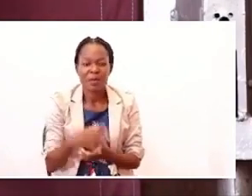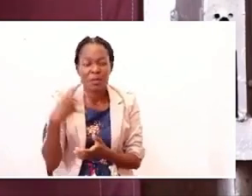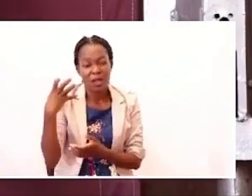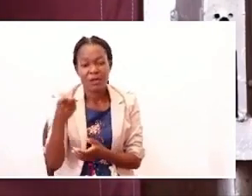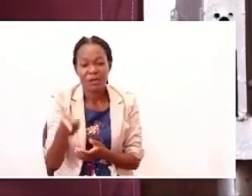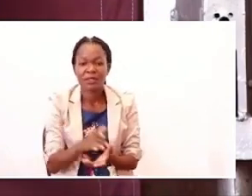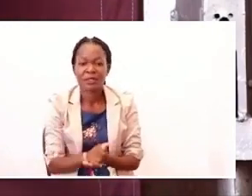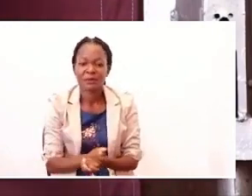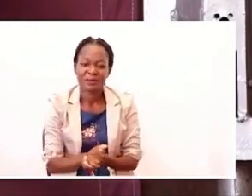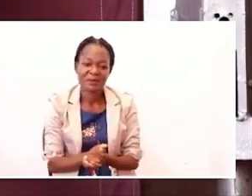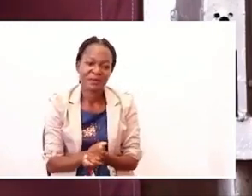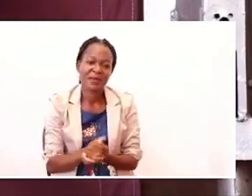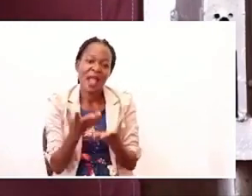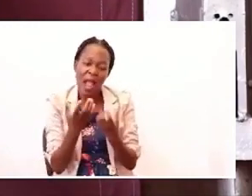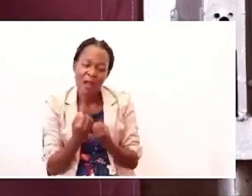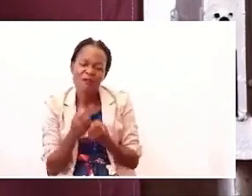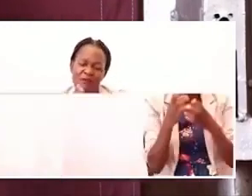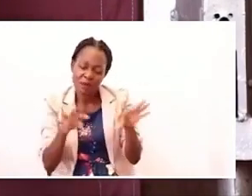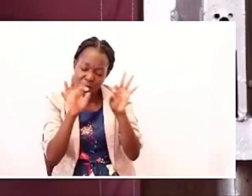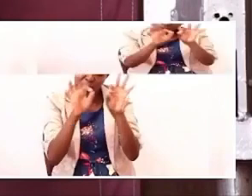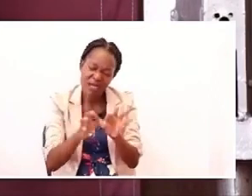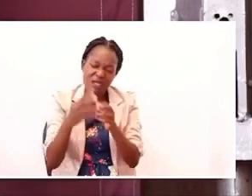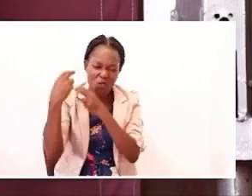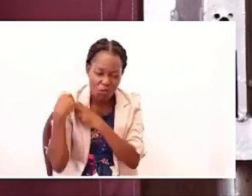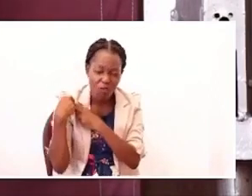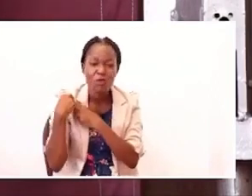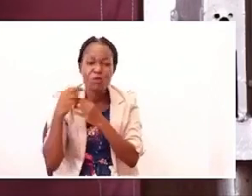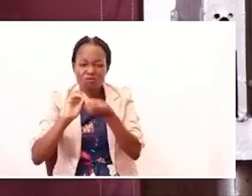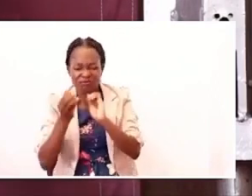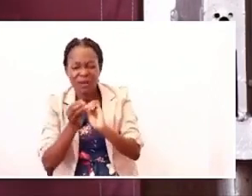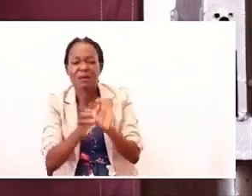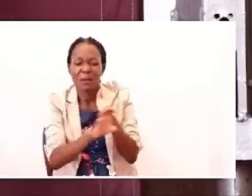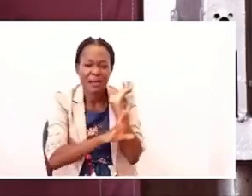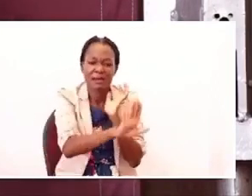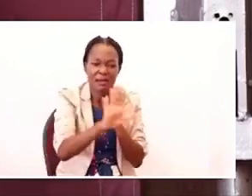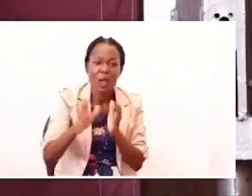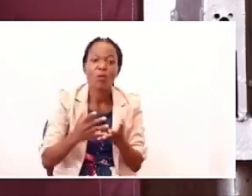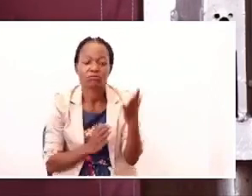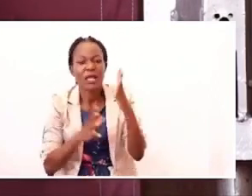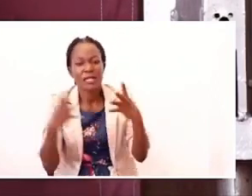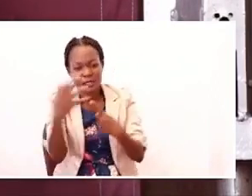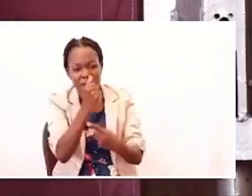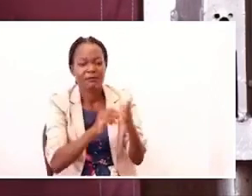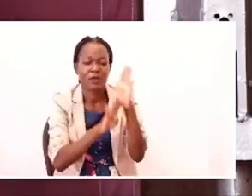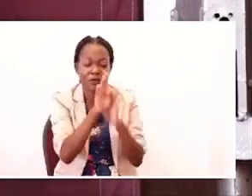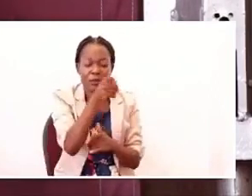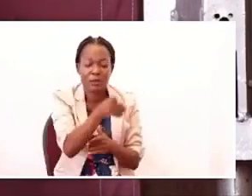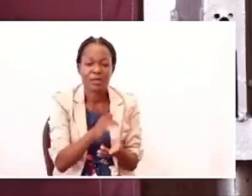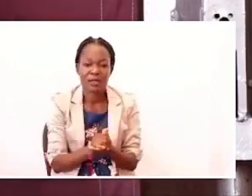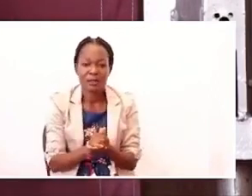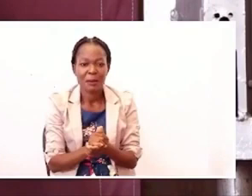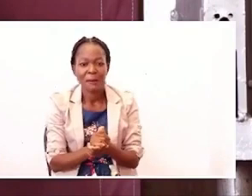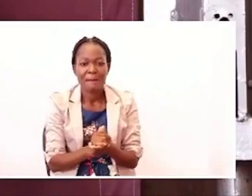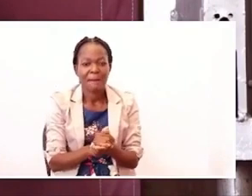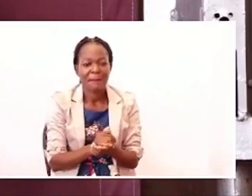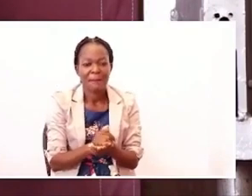Governments have a very important role to play in every country in the world where development has been achieved, except in countries